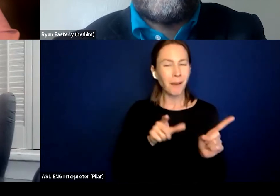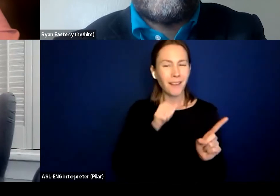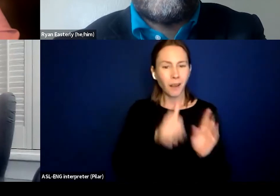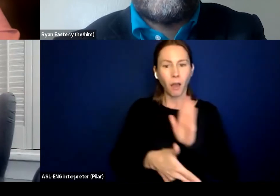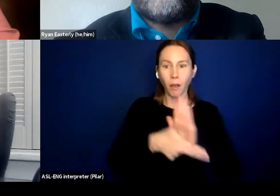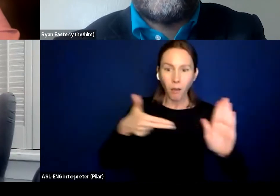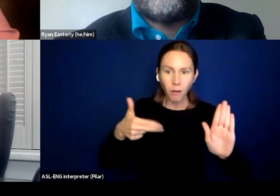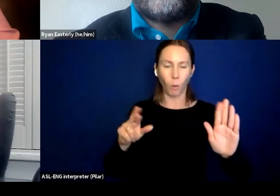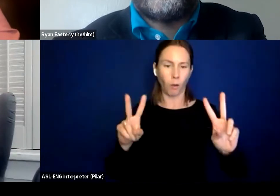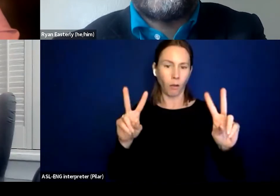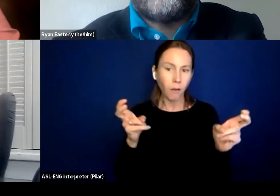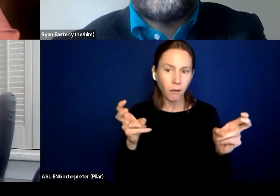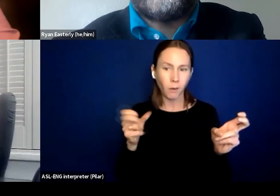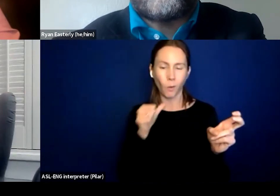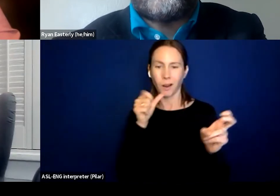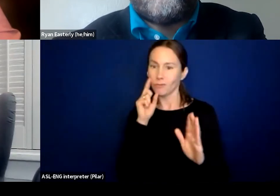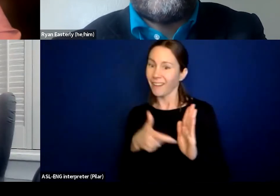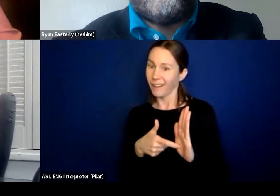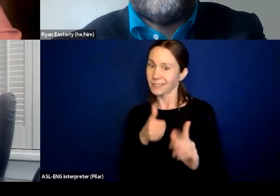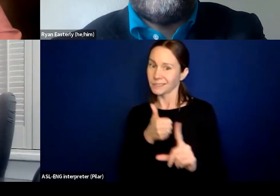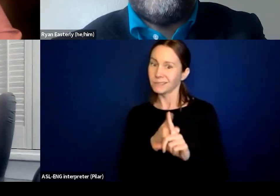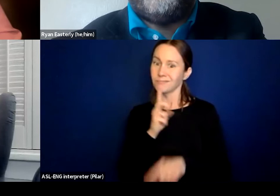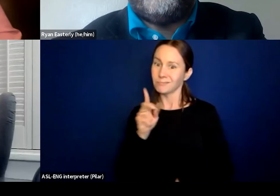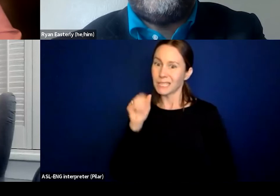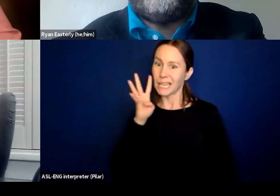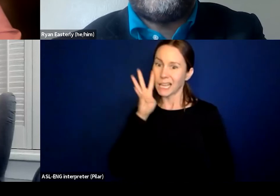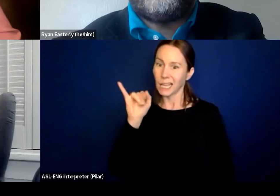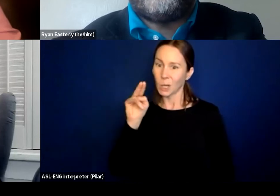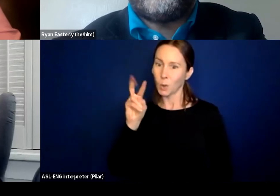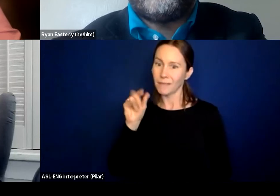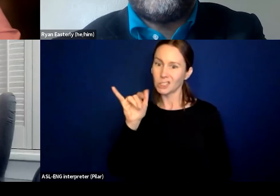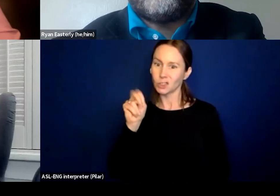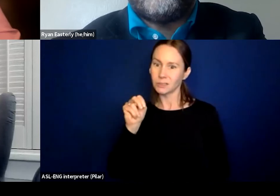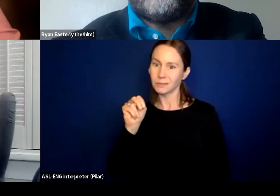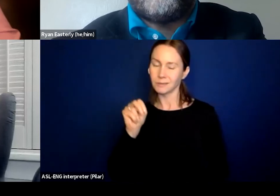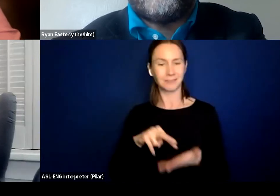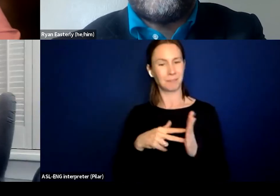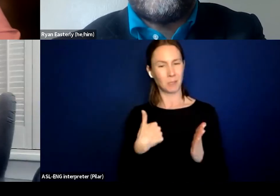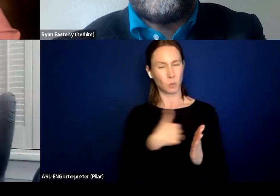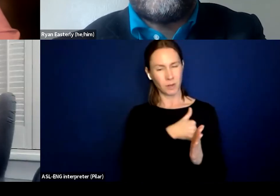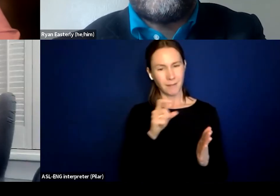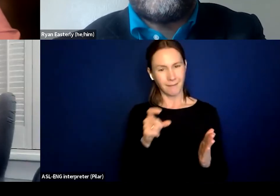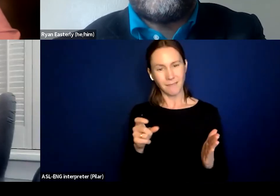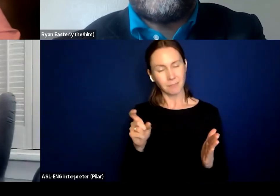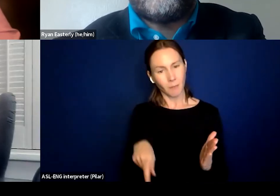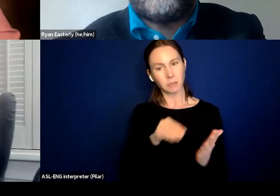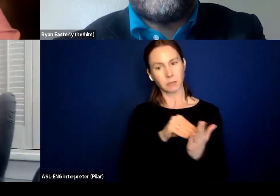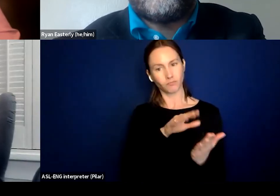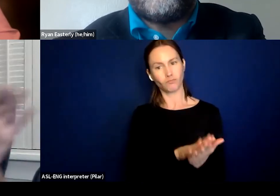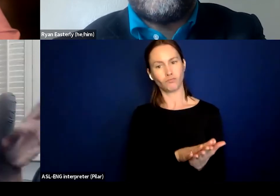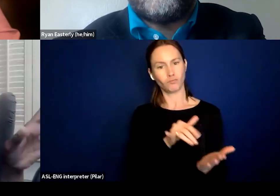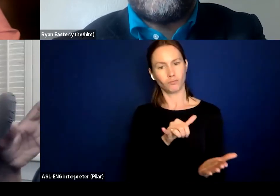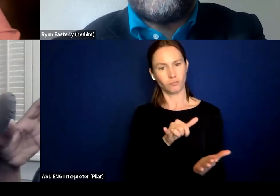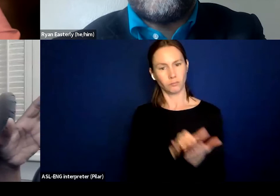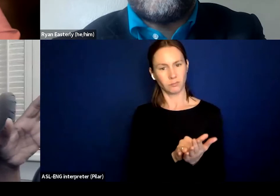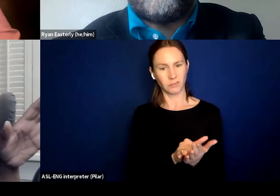or recognizing it as such. And so we have work to do to kind of like journey from personal to professional